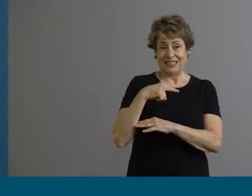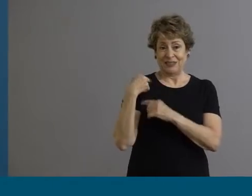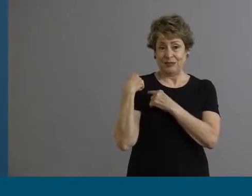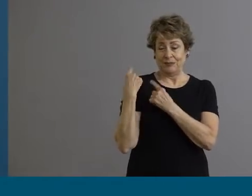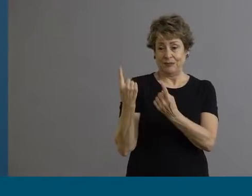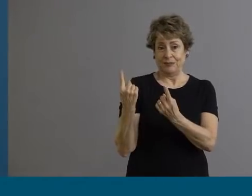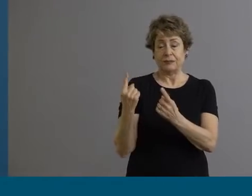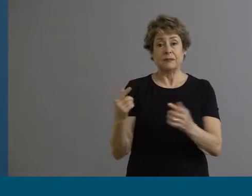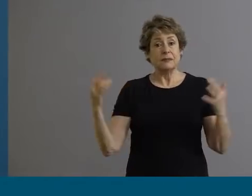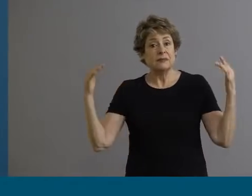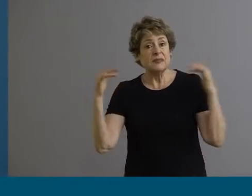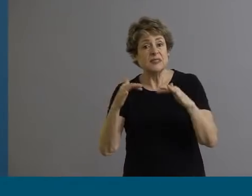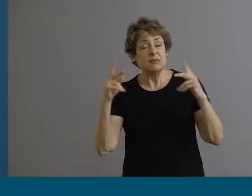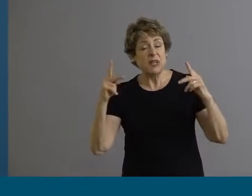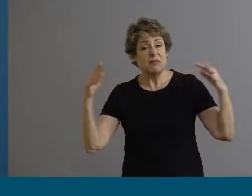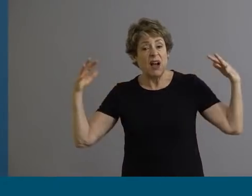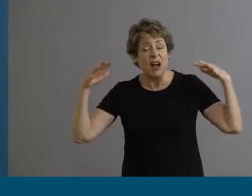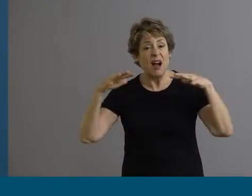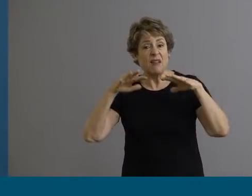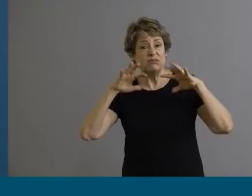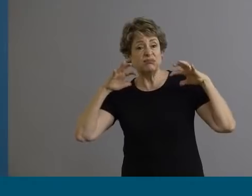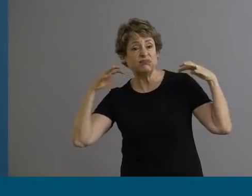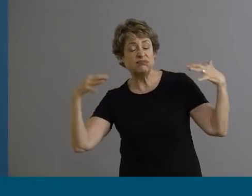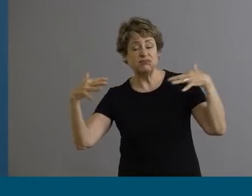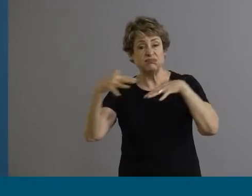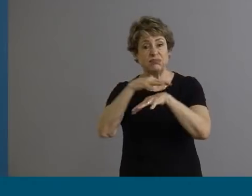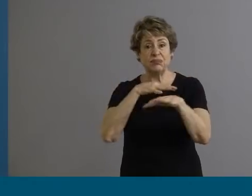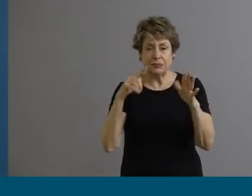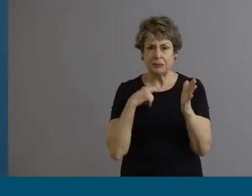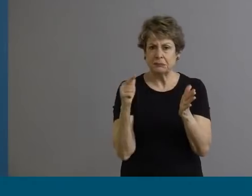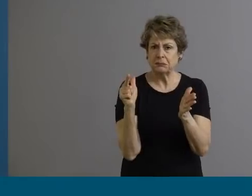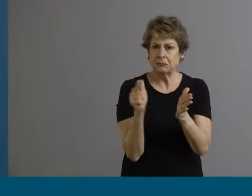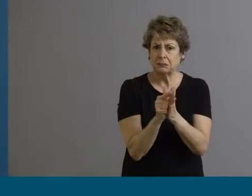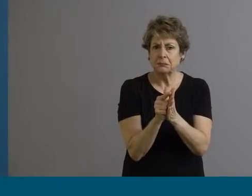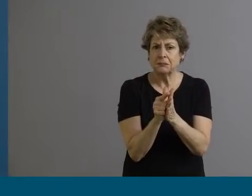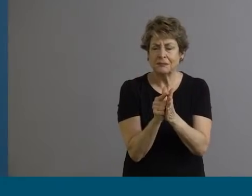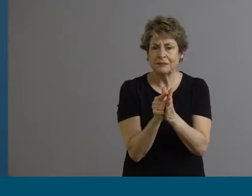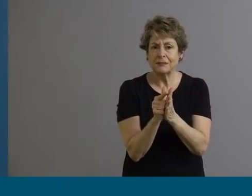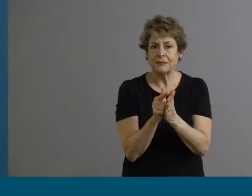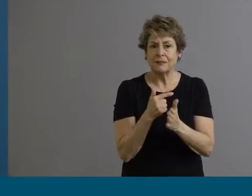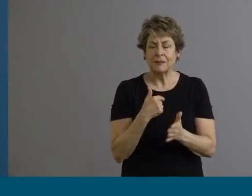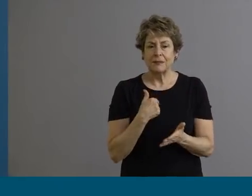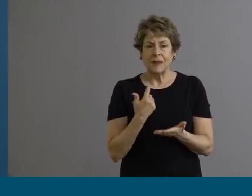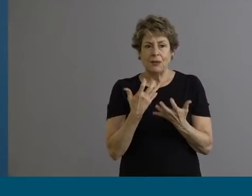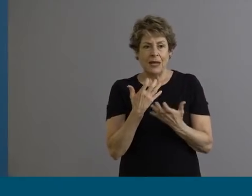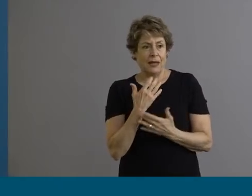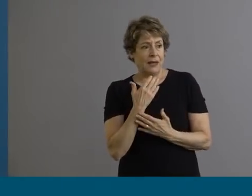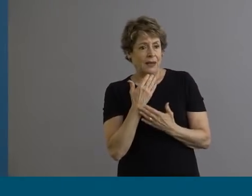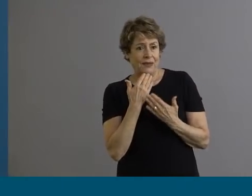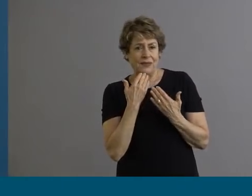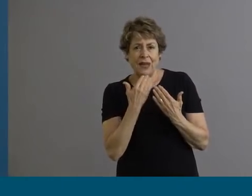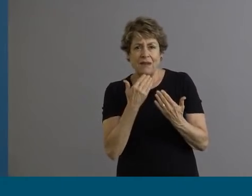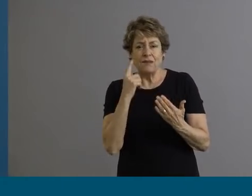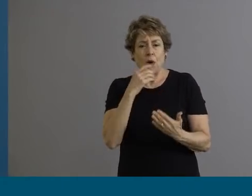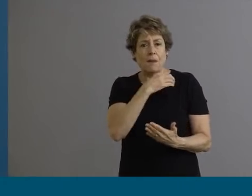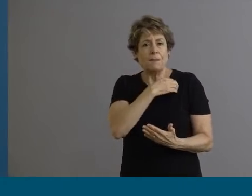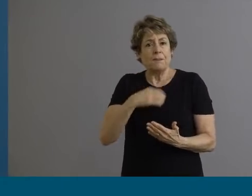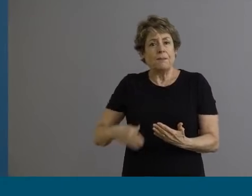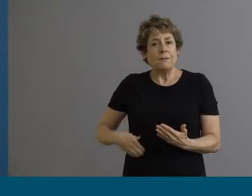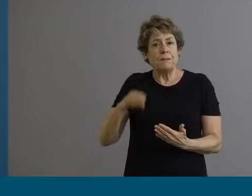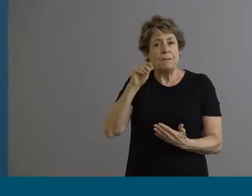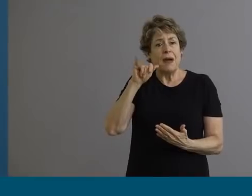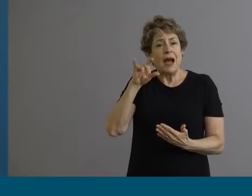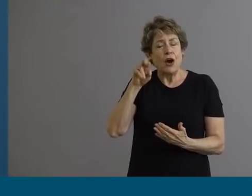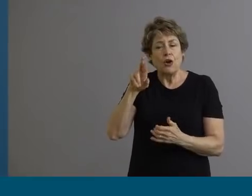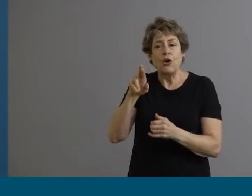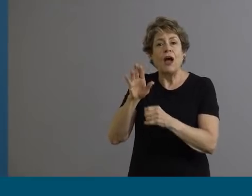and county supervisors, for the local mask ordinances and the cooperation of Arizonans in following